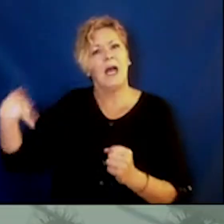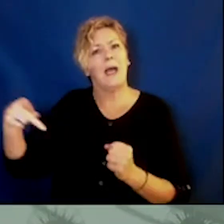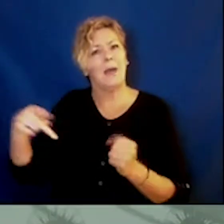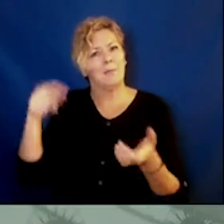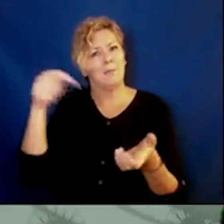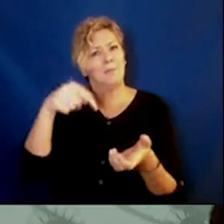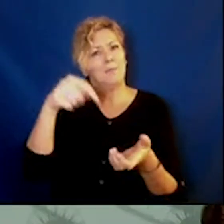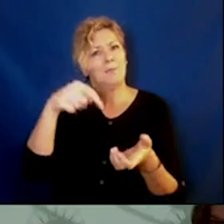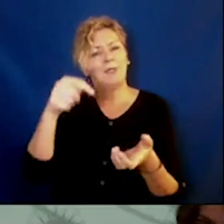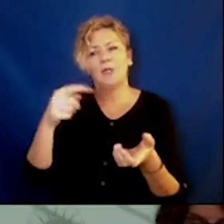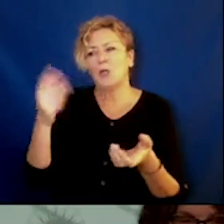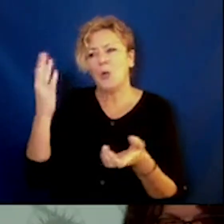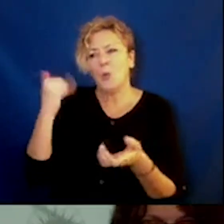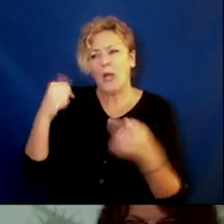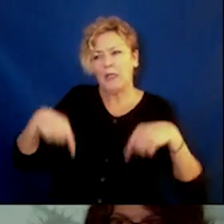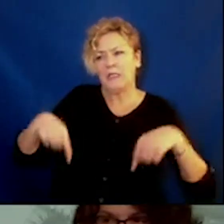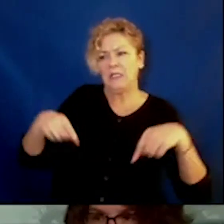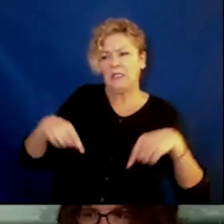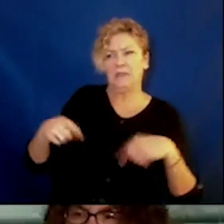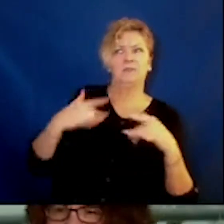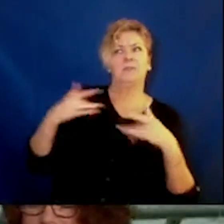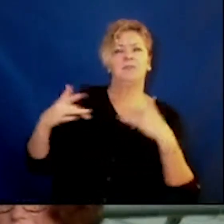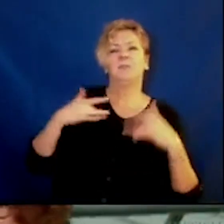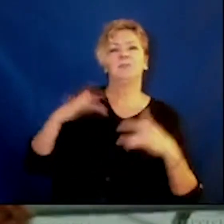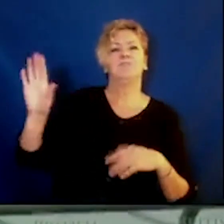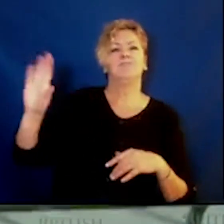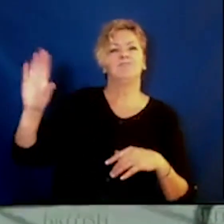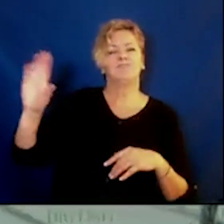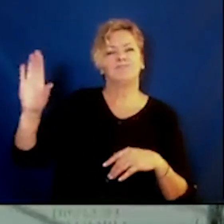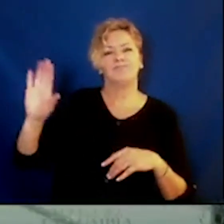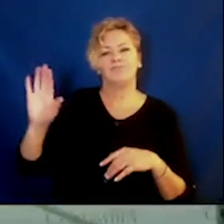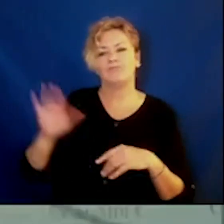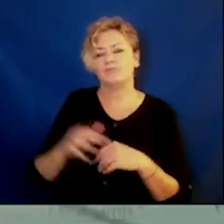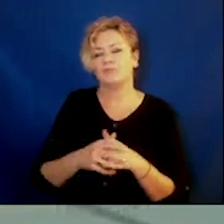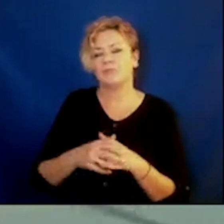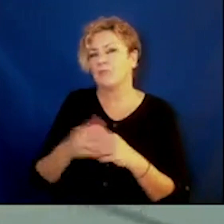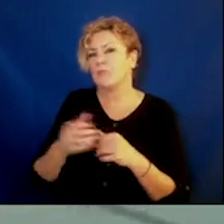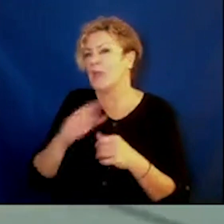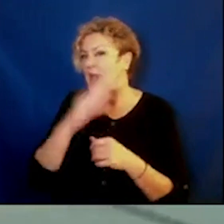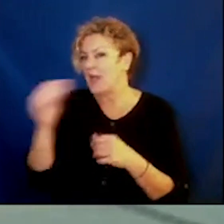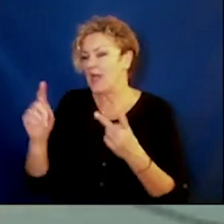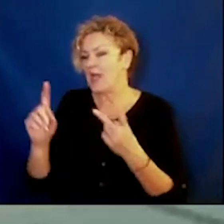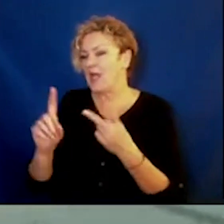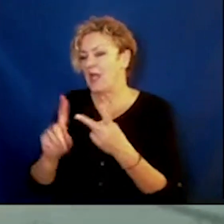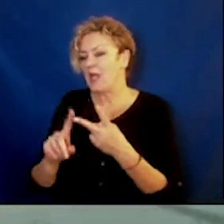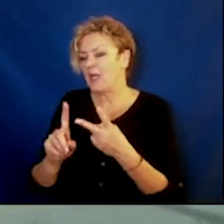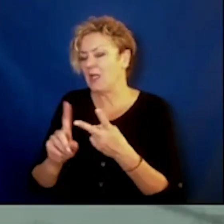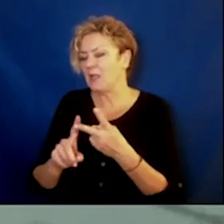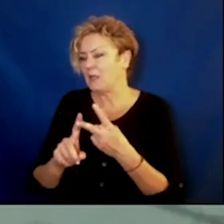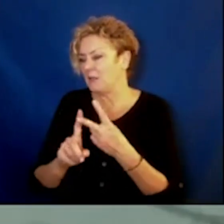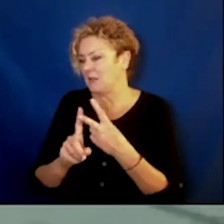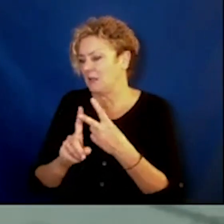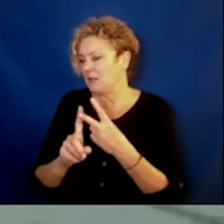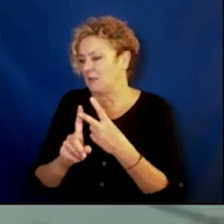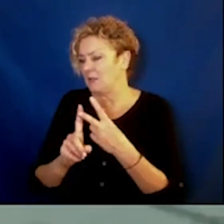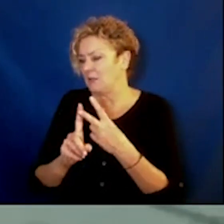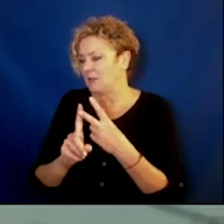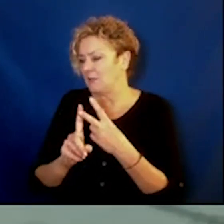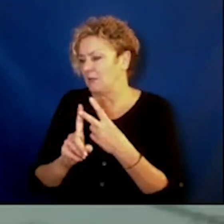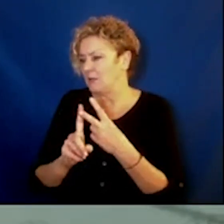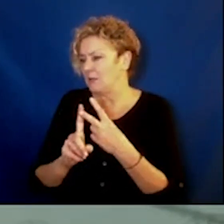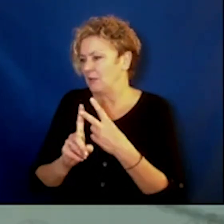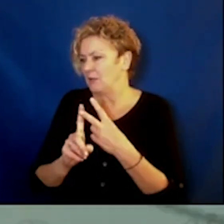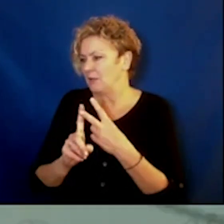I do. I'm just wondering, Dr. Gustafson, or even Minister Dix, whether there's an update on the COVID-19 app